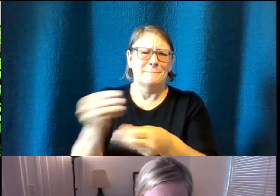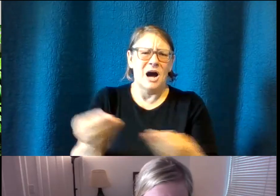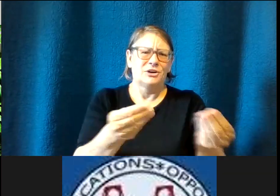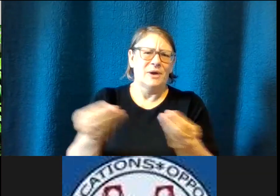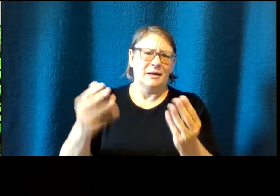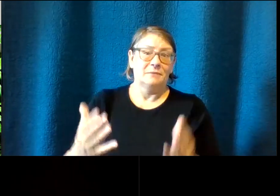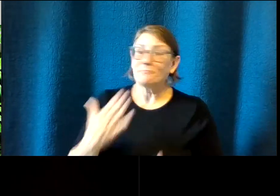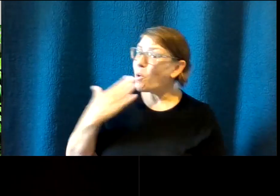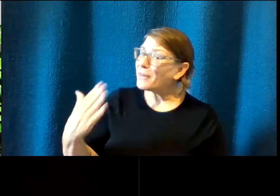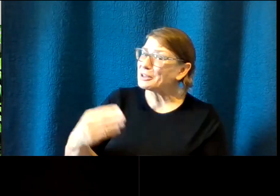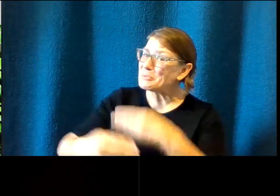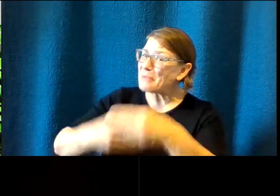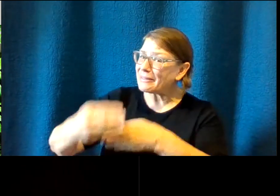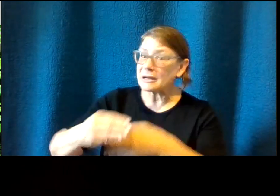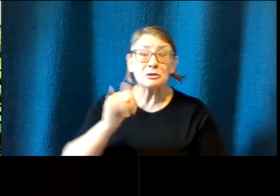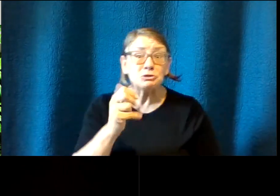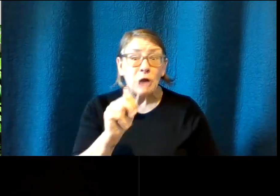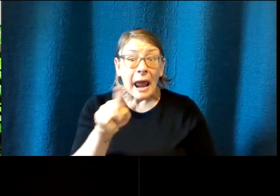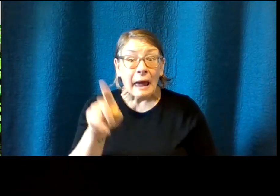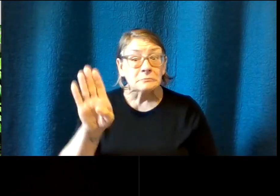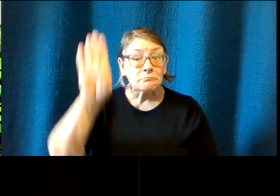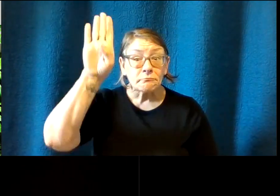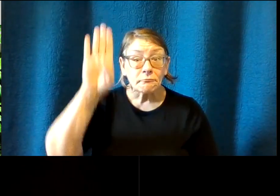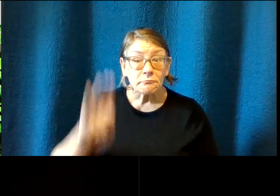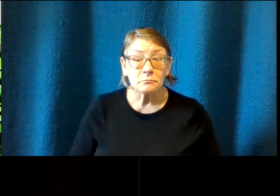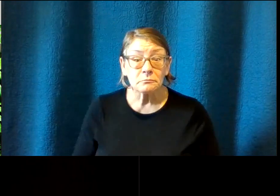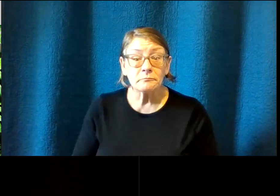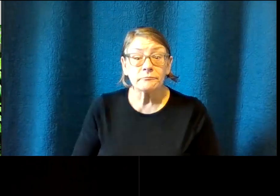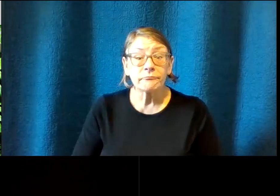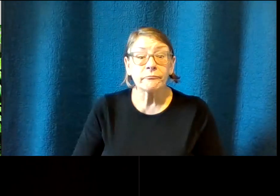Thank you, Bethany. Jan, you had something you wanted to add?